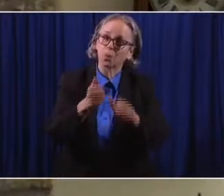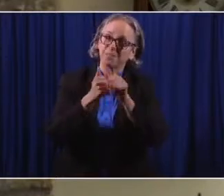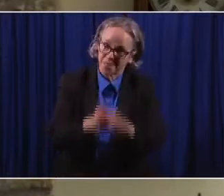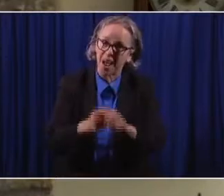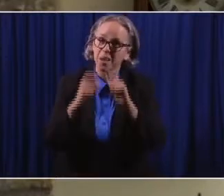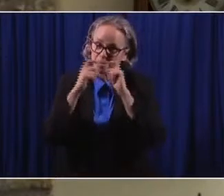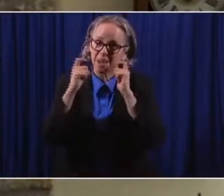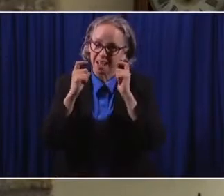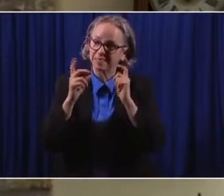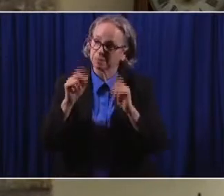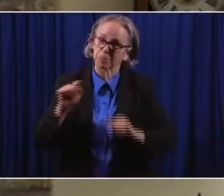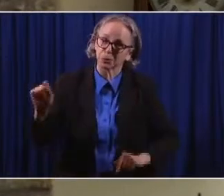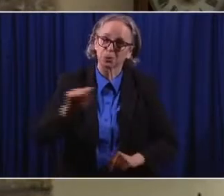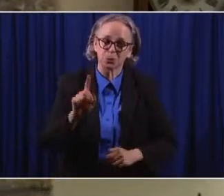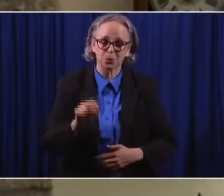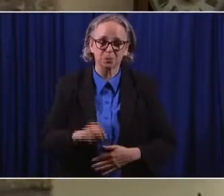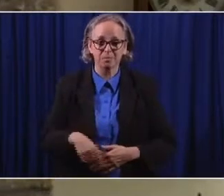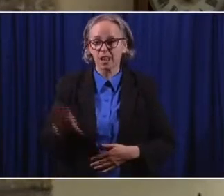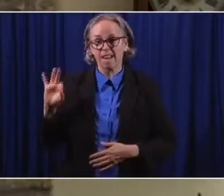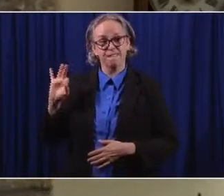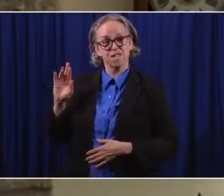were today at church,